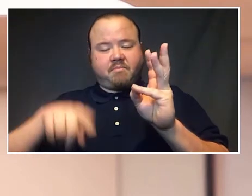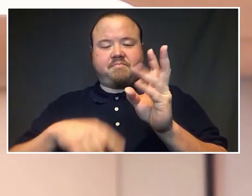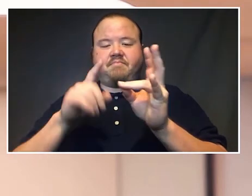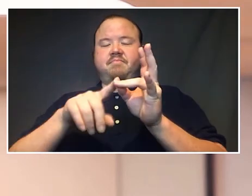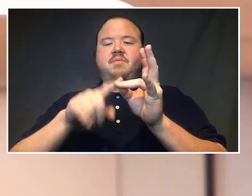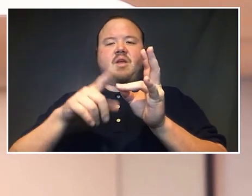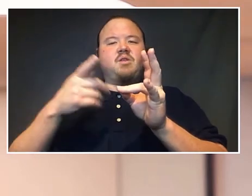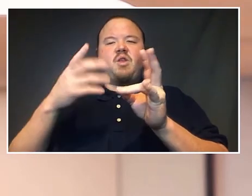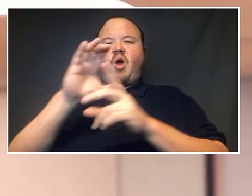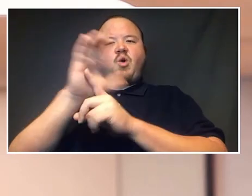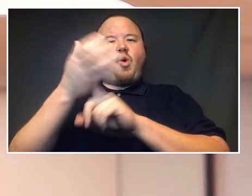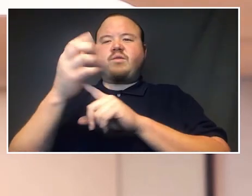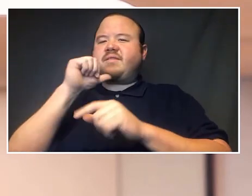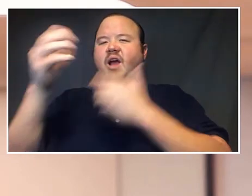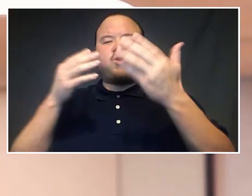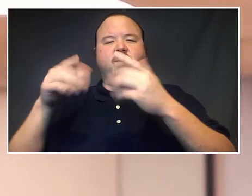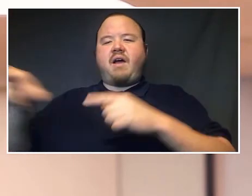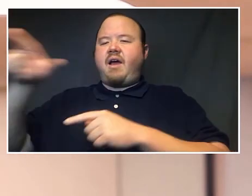cultural populations.